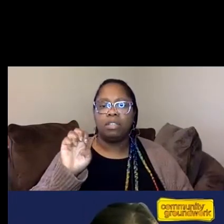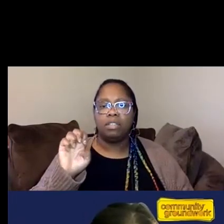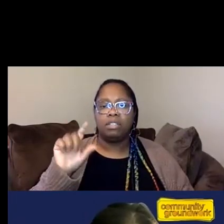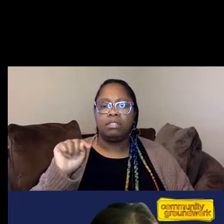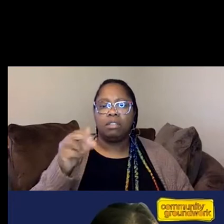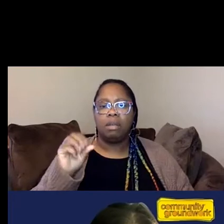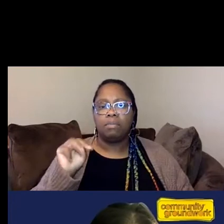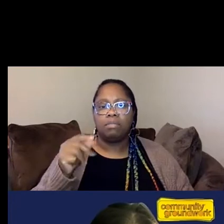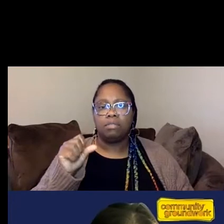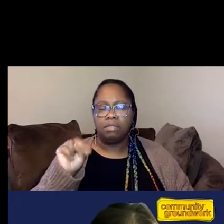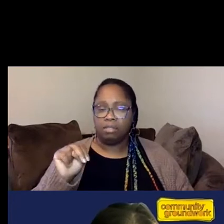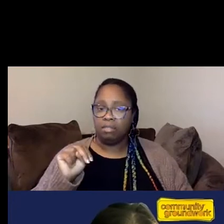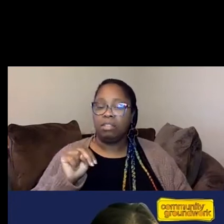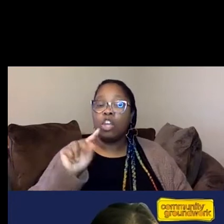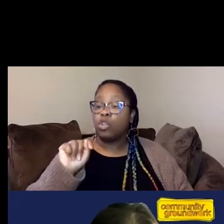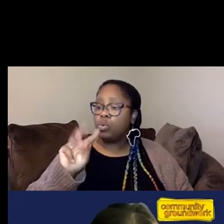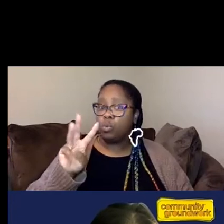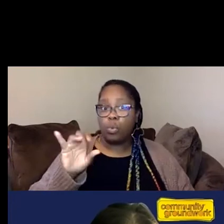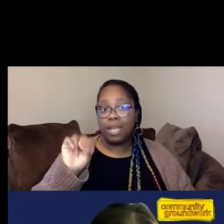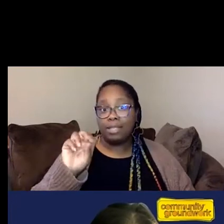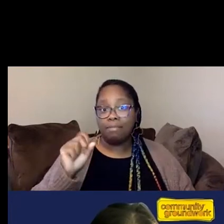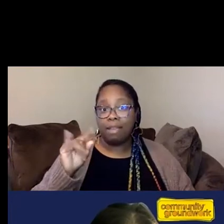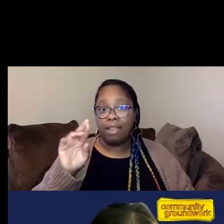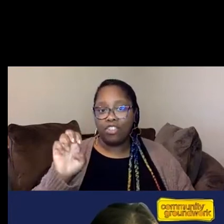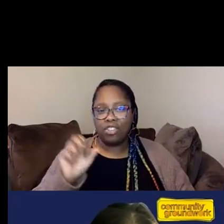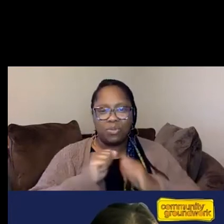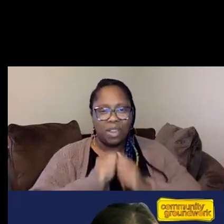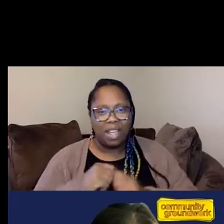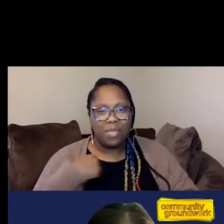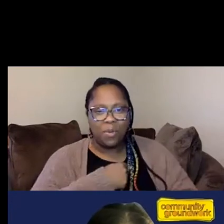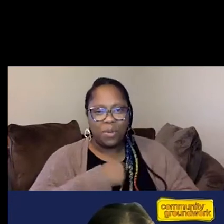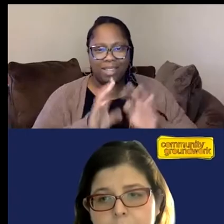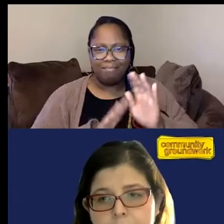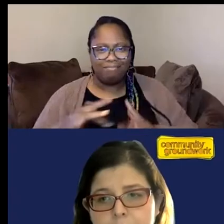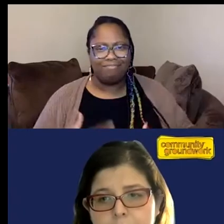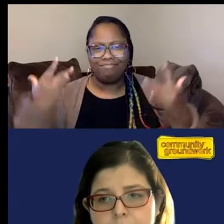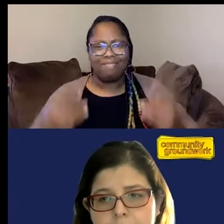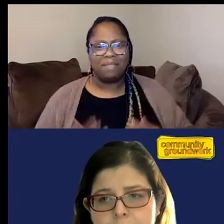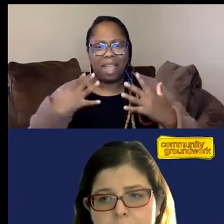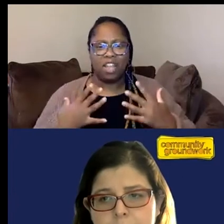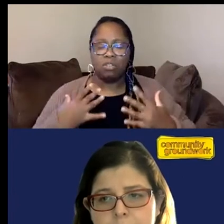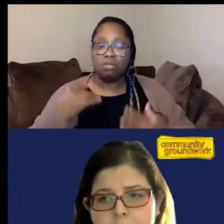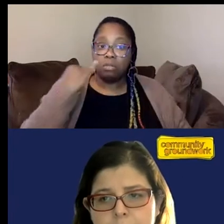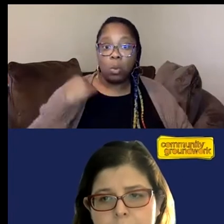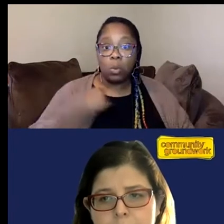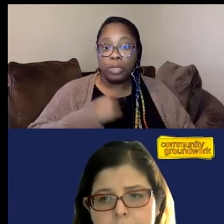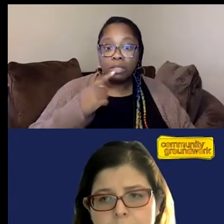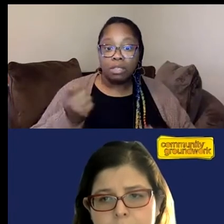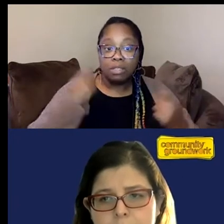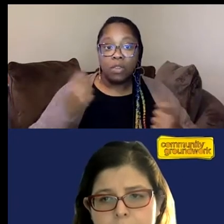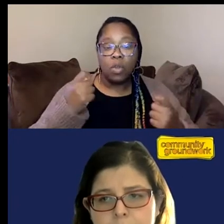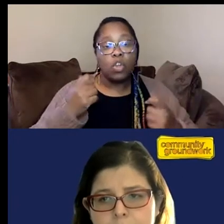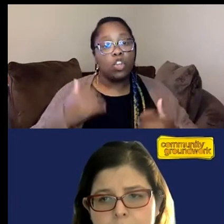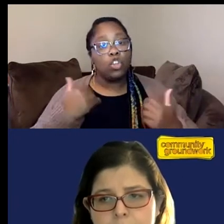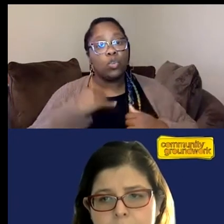of Twinspire, Together We Inspire. If our initiative is successful, youth who are most impacted by the foster care system will